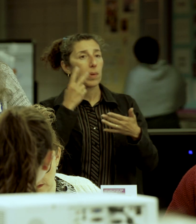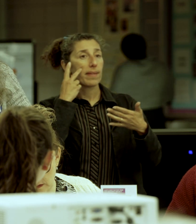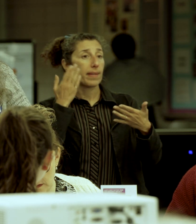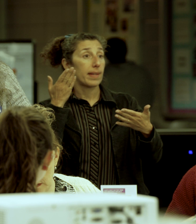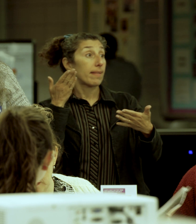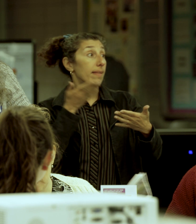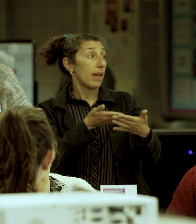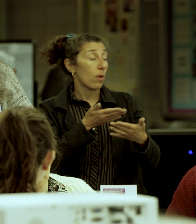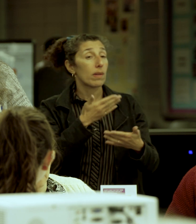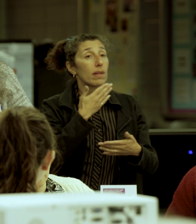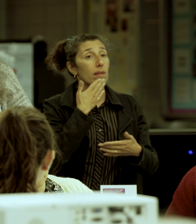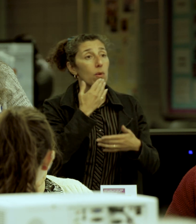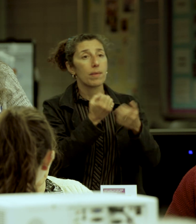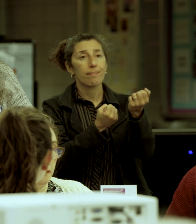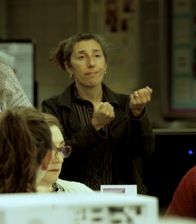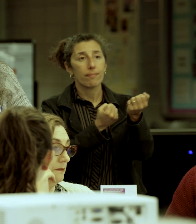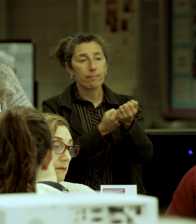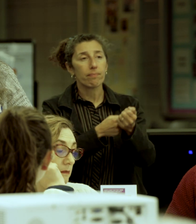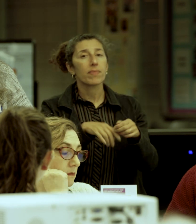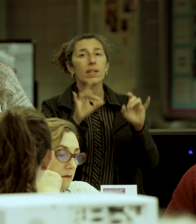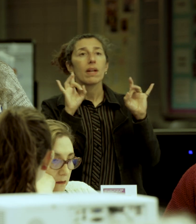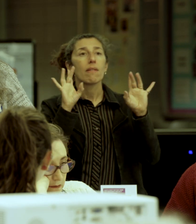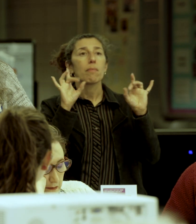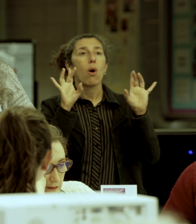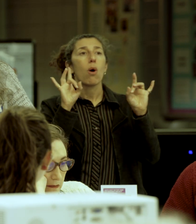People definitely want the volleyball court to remain.